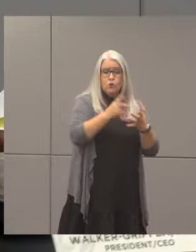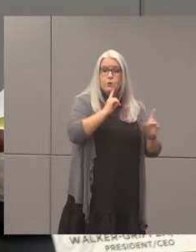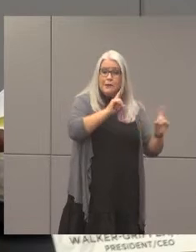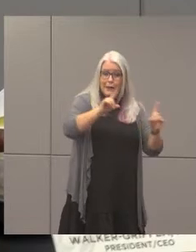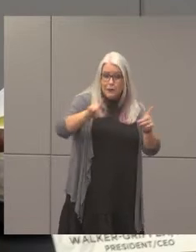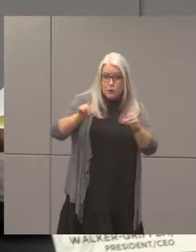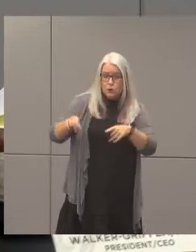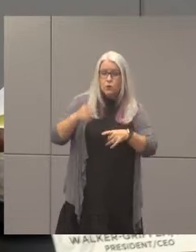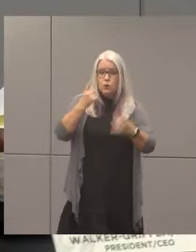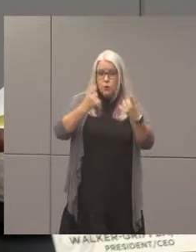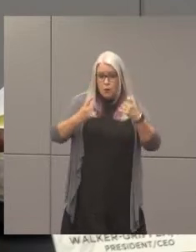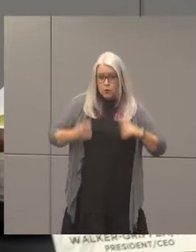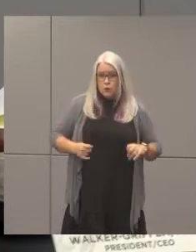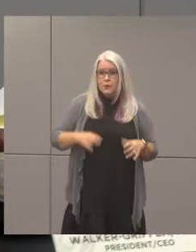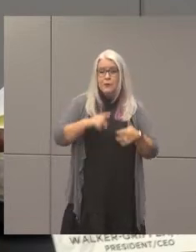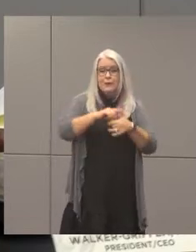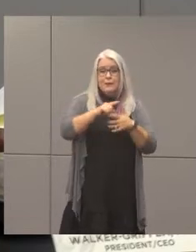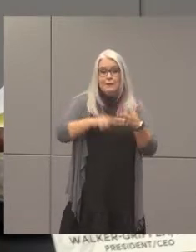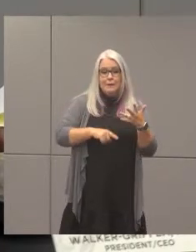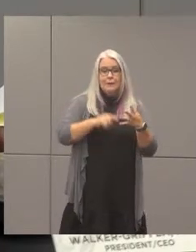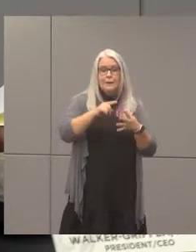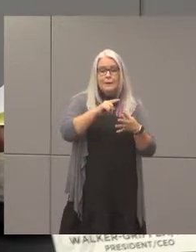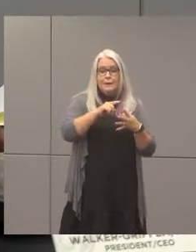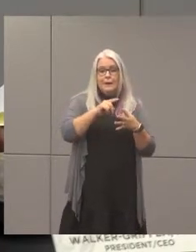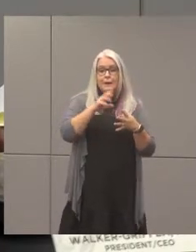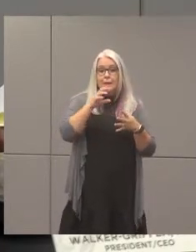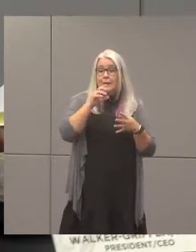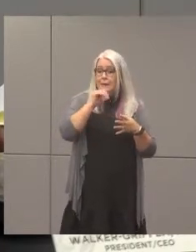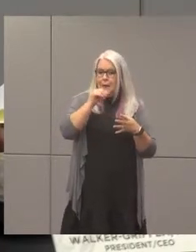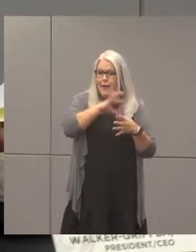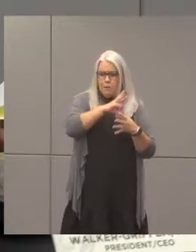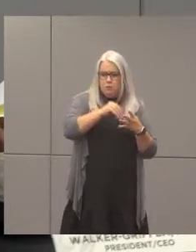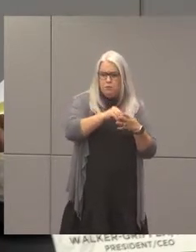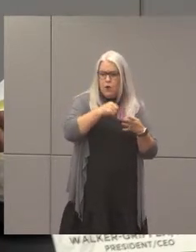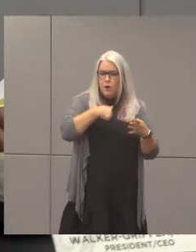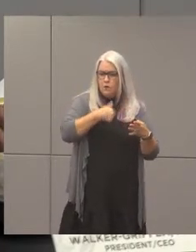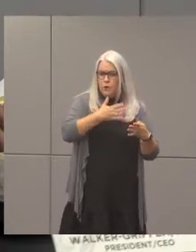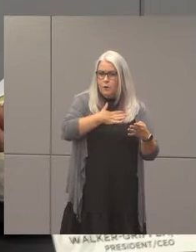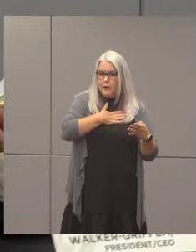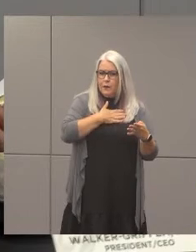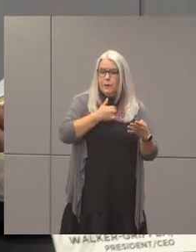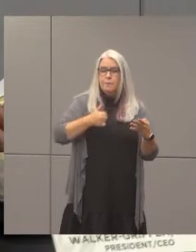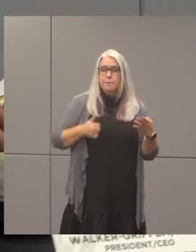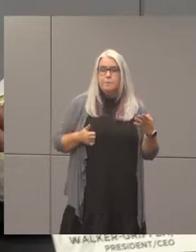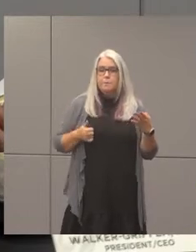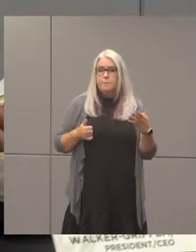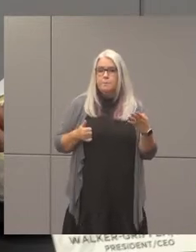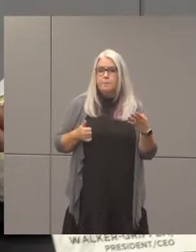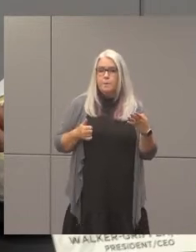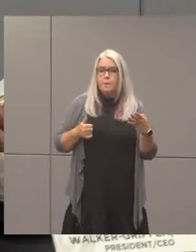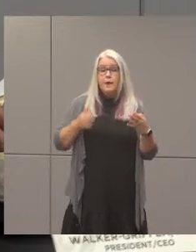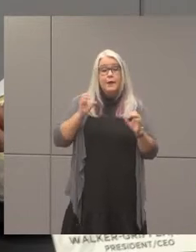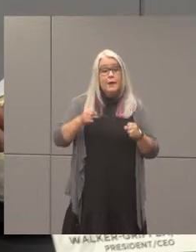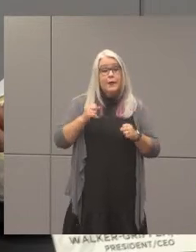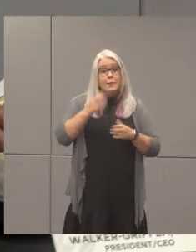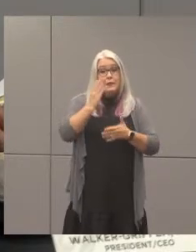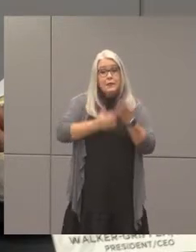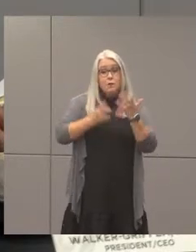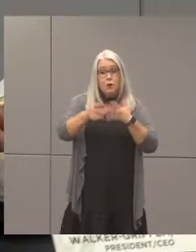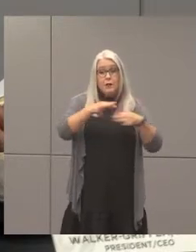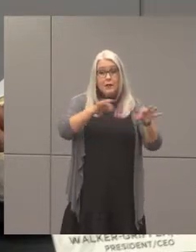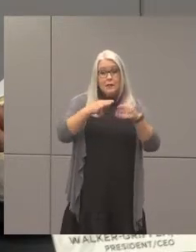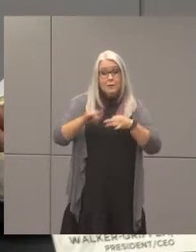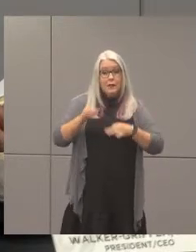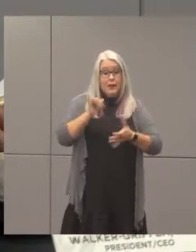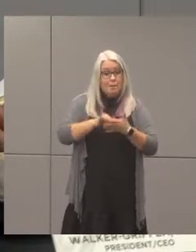James Delaney, John Thomas, and Thomas and Delaney PC was not among those that were interviewed. Would someone please explain this to all of us? Maybe